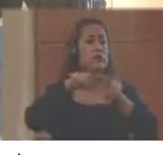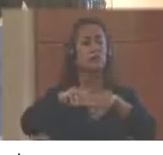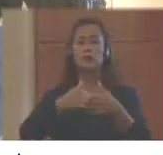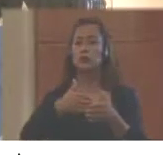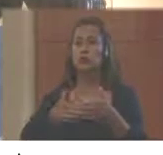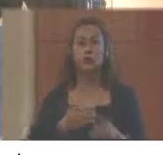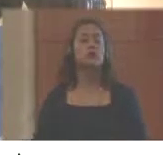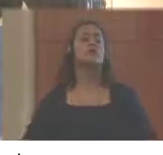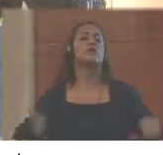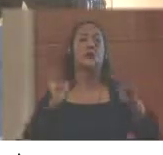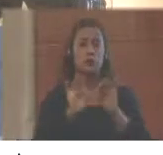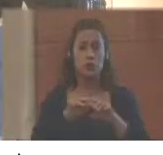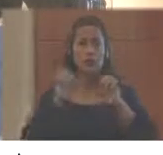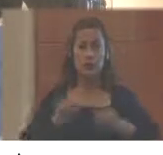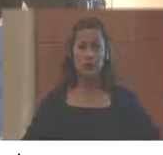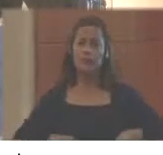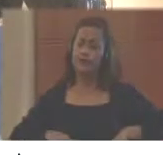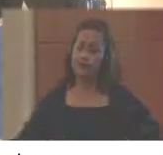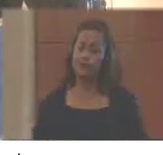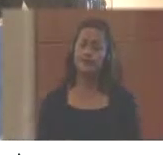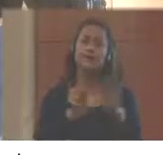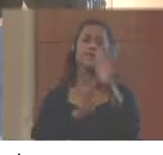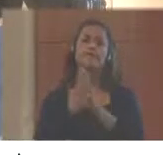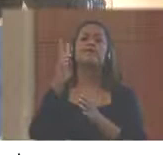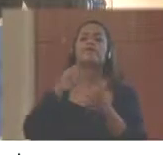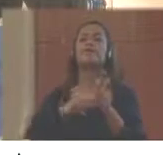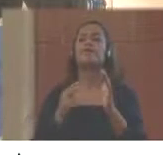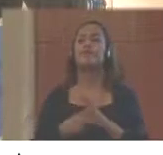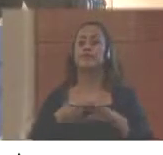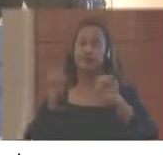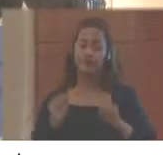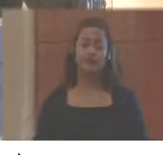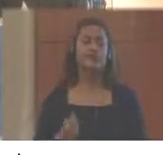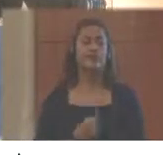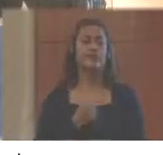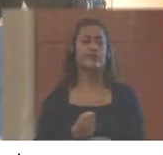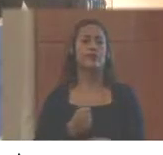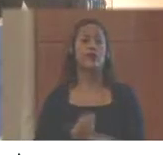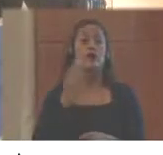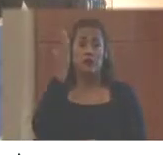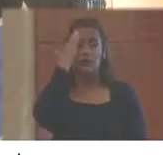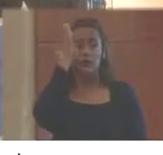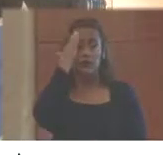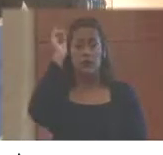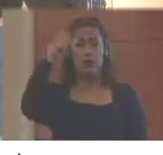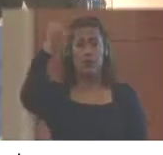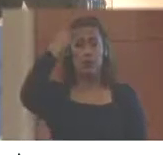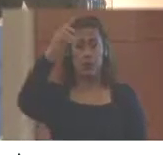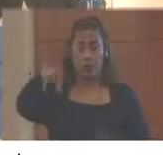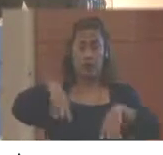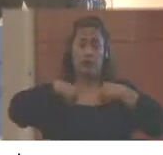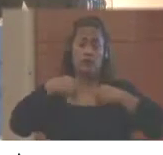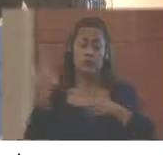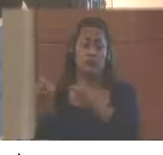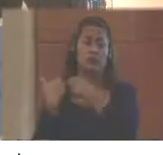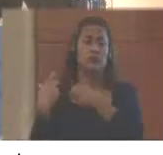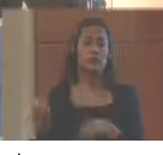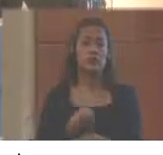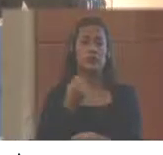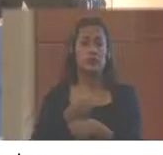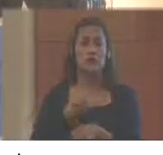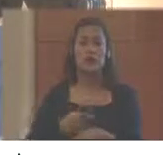is the axis of the SINAHER's actions.